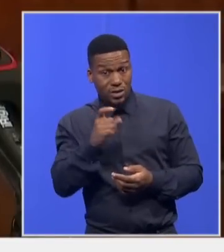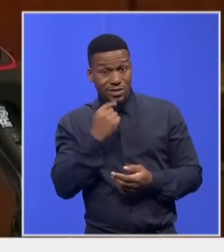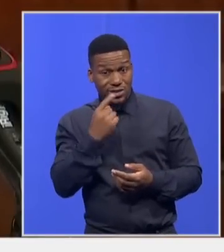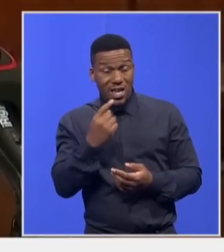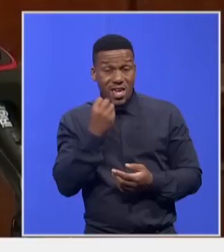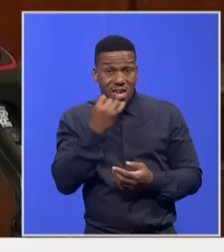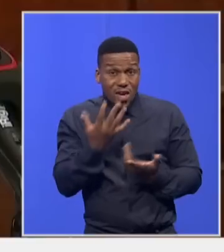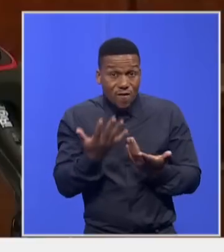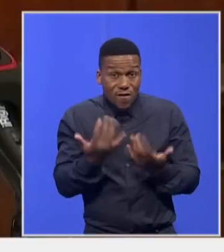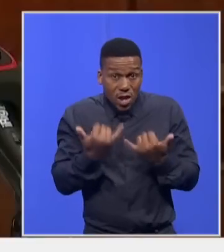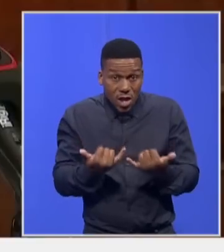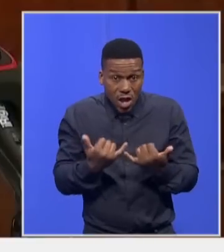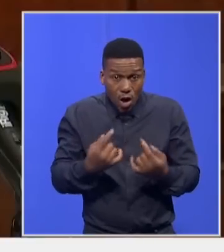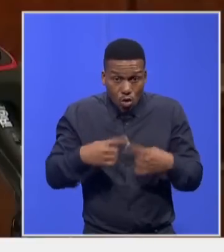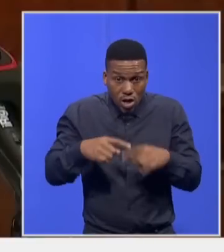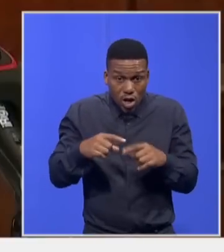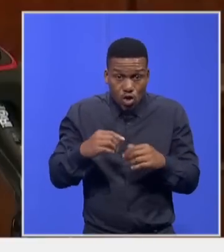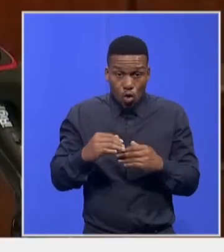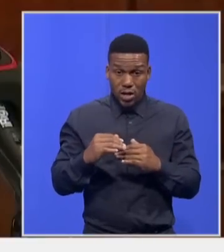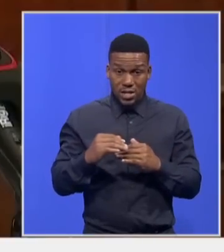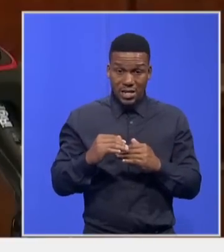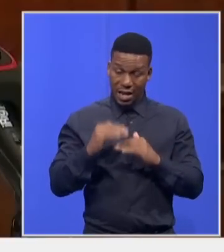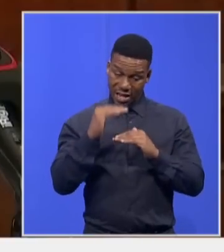load that helps us to close this gap on